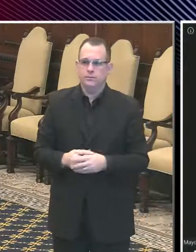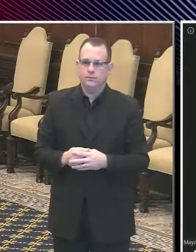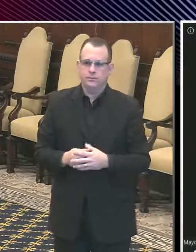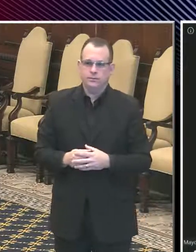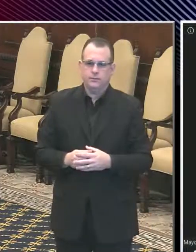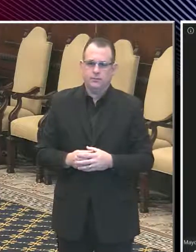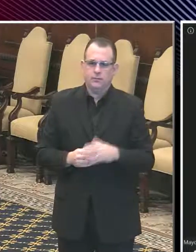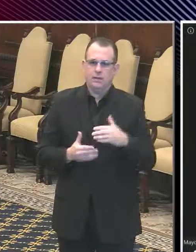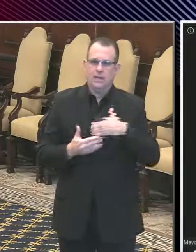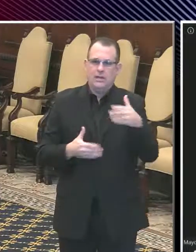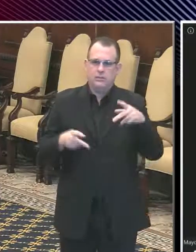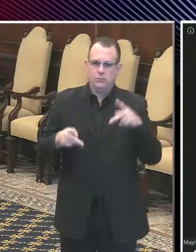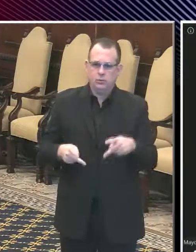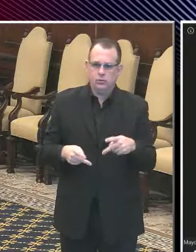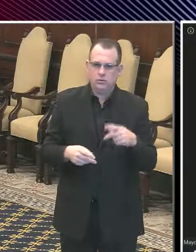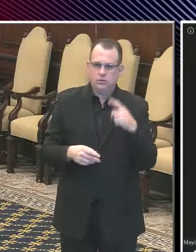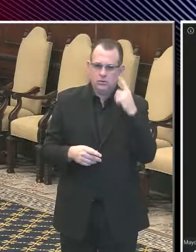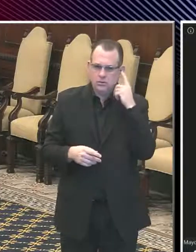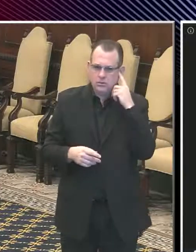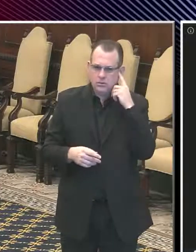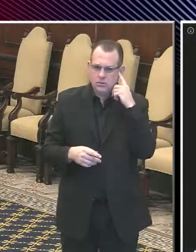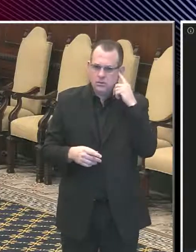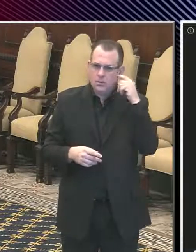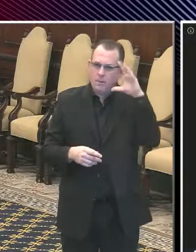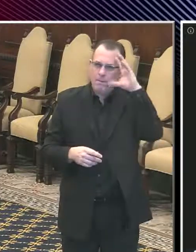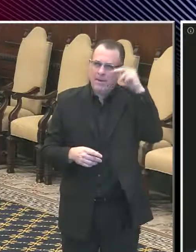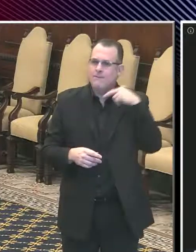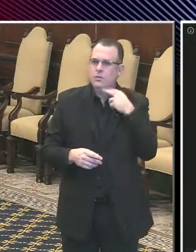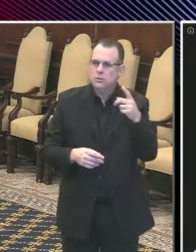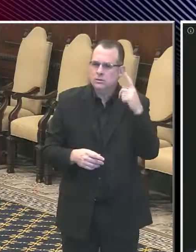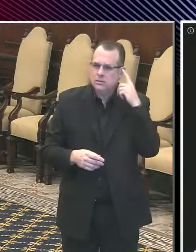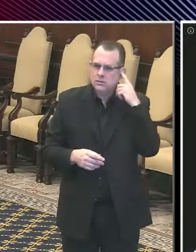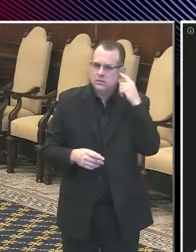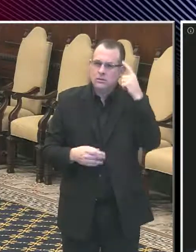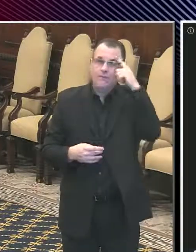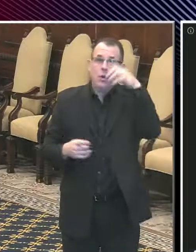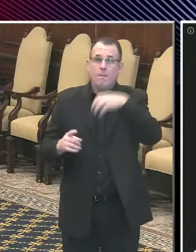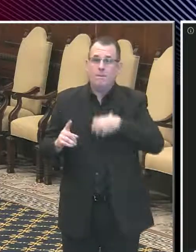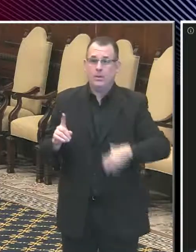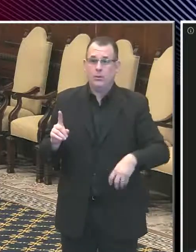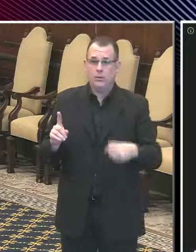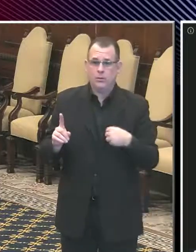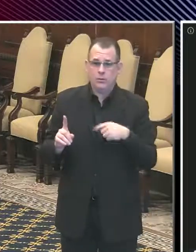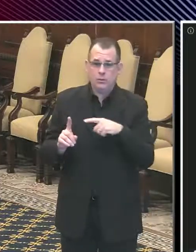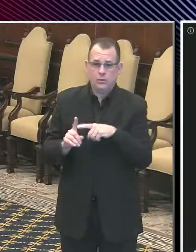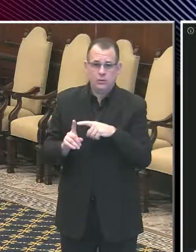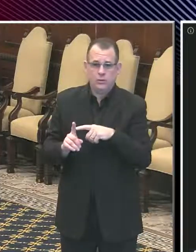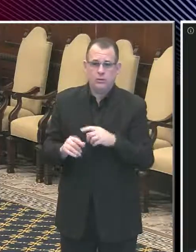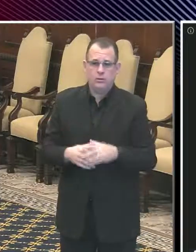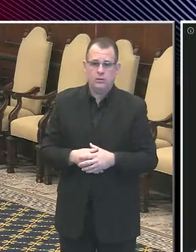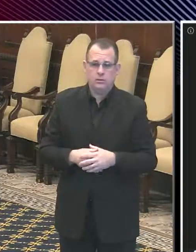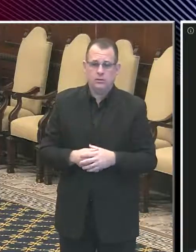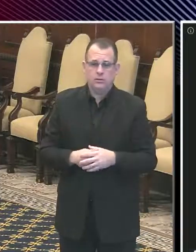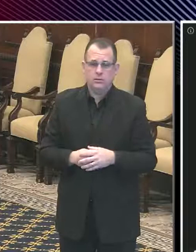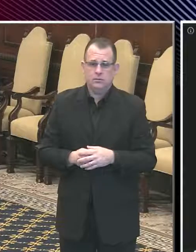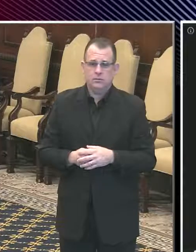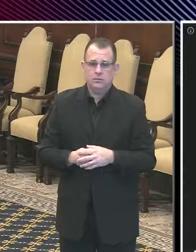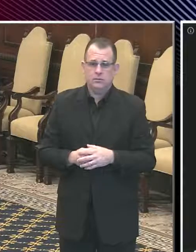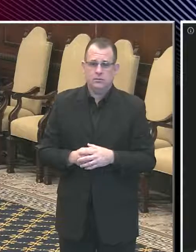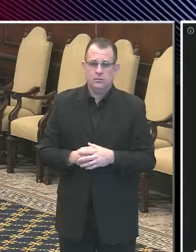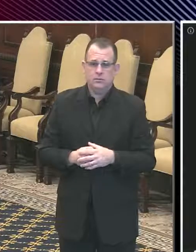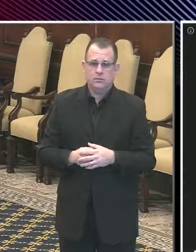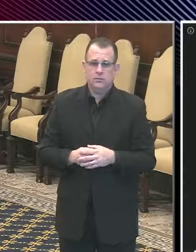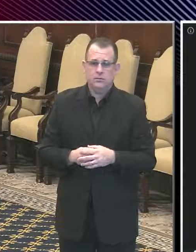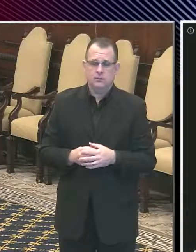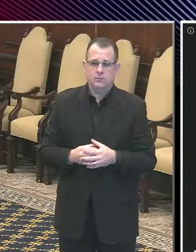next. Hello. This question's for Mayor Kenny. So TWU Local 234 said